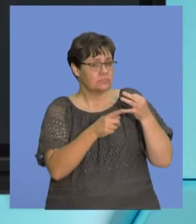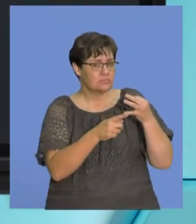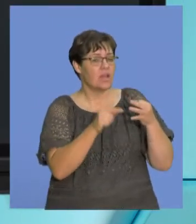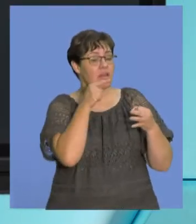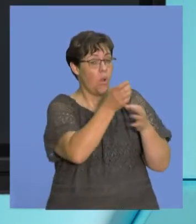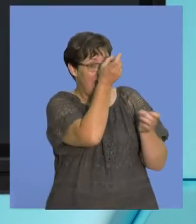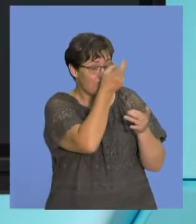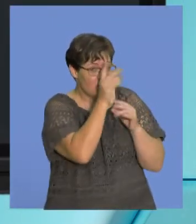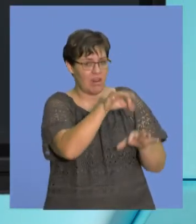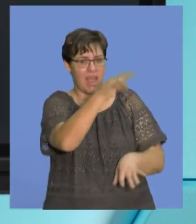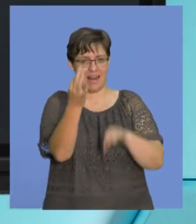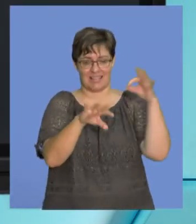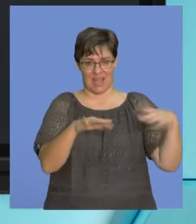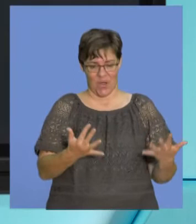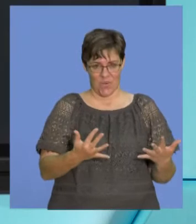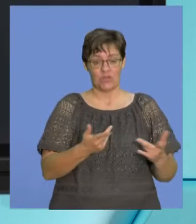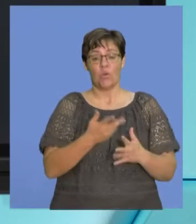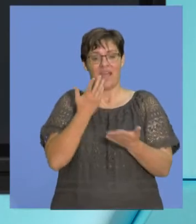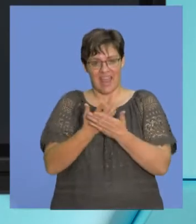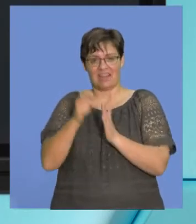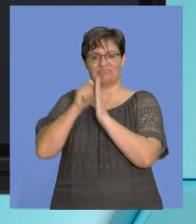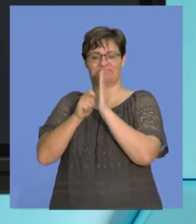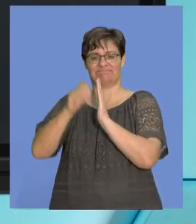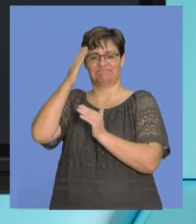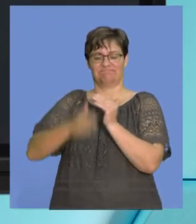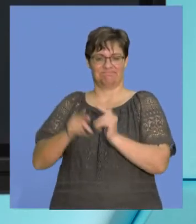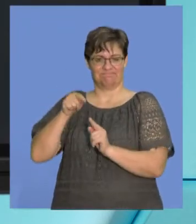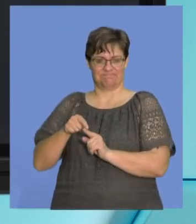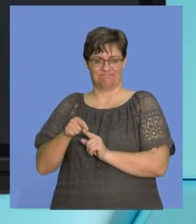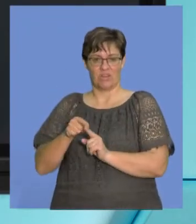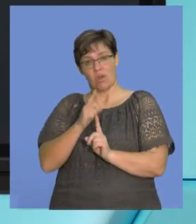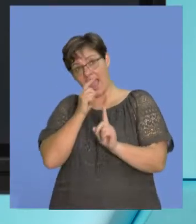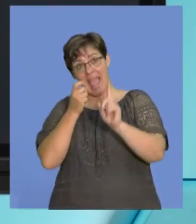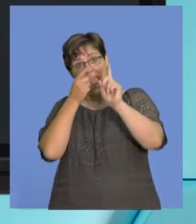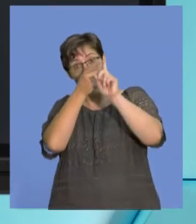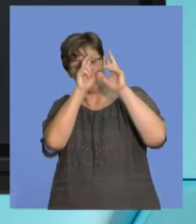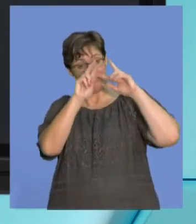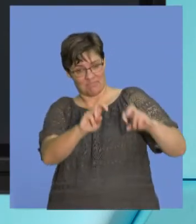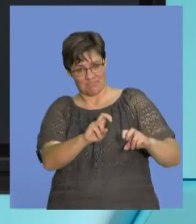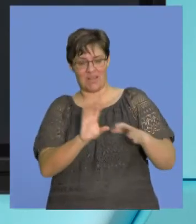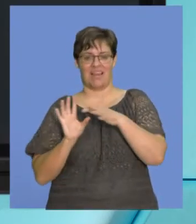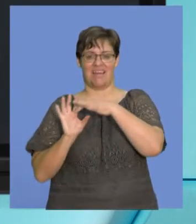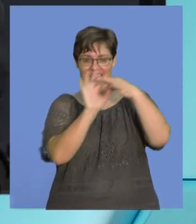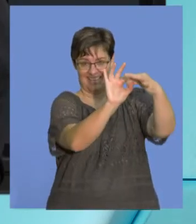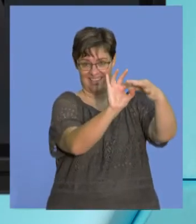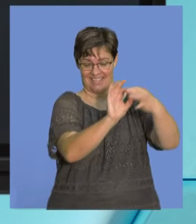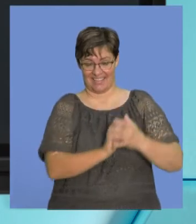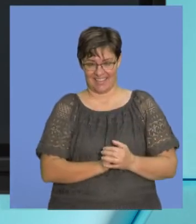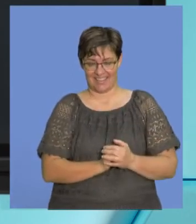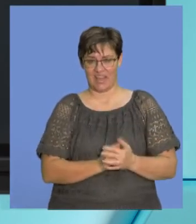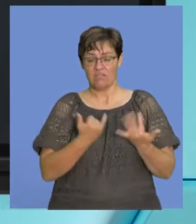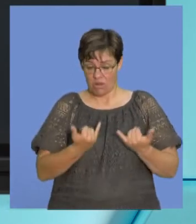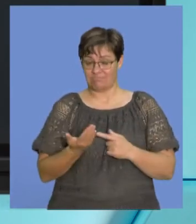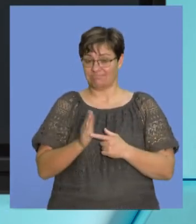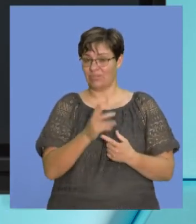analyze that information to draw conclusions that link to the aim of the investigation. So in this session, we're going to try and do